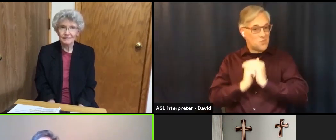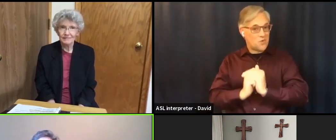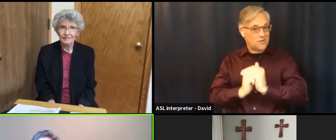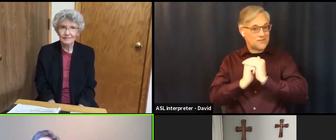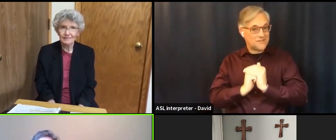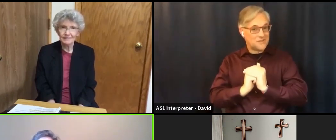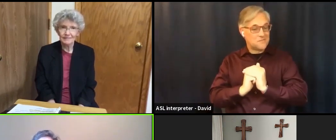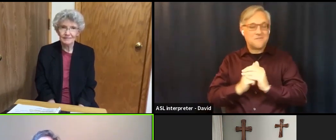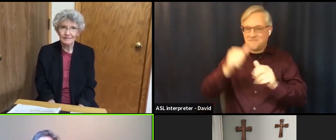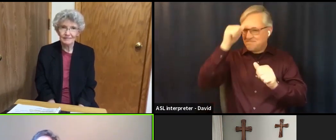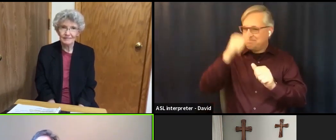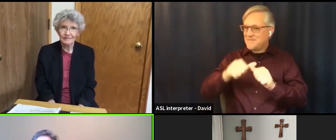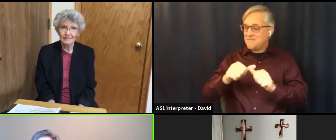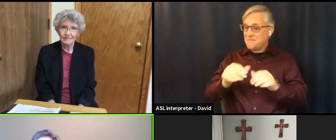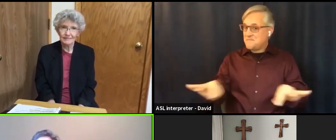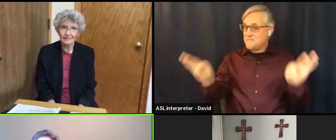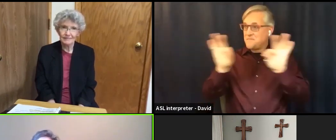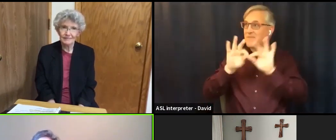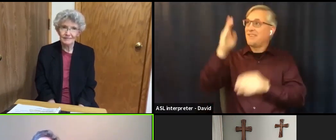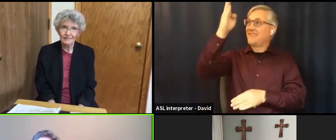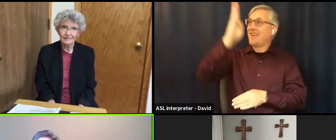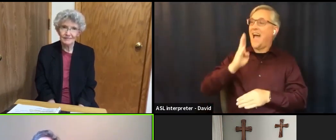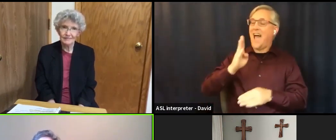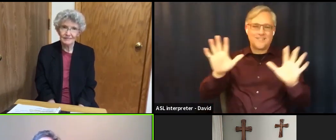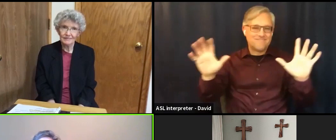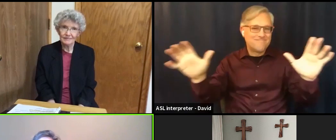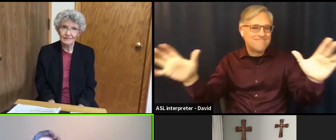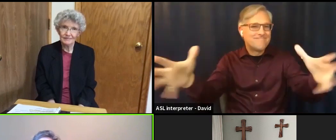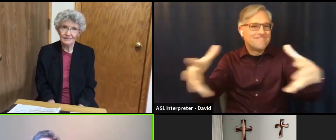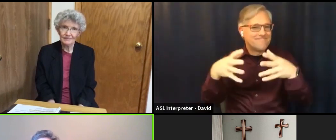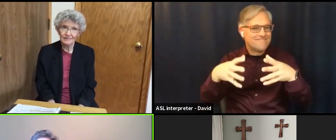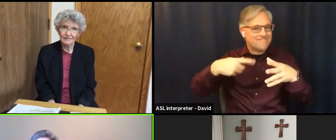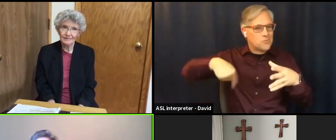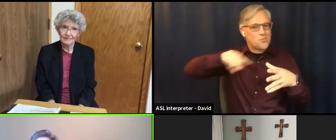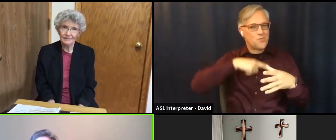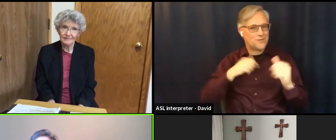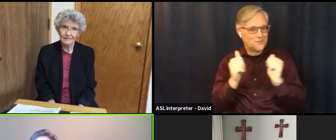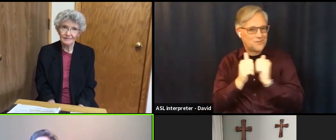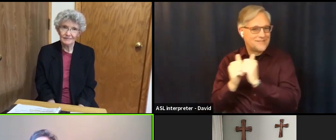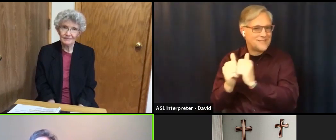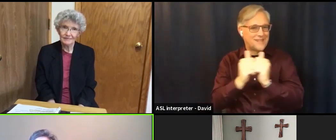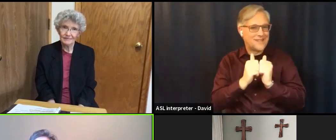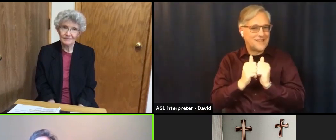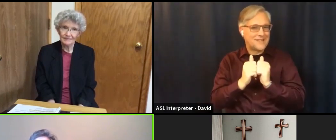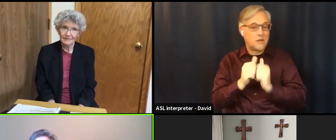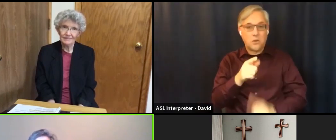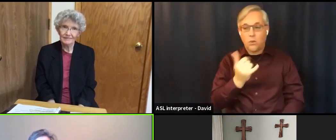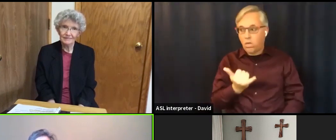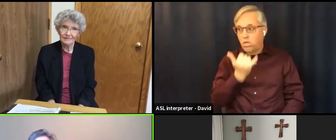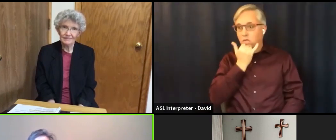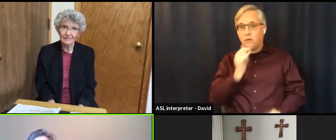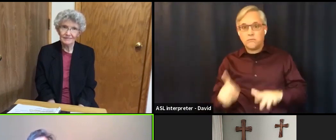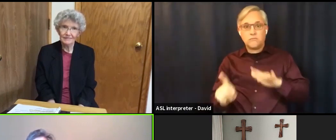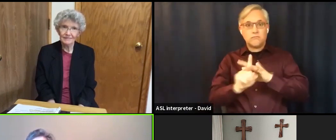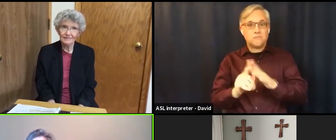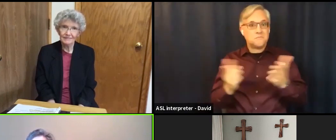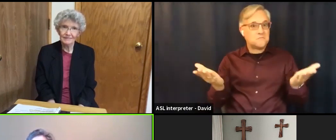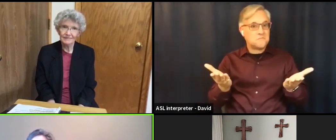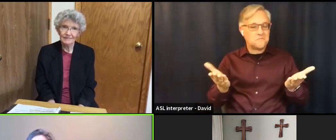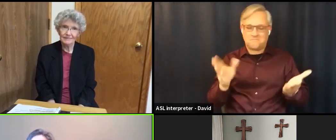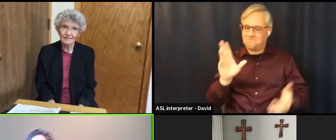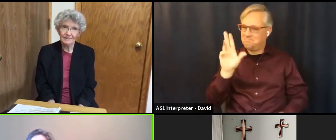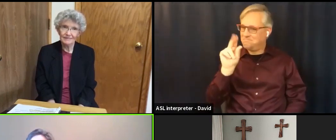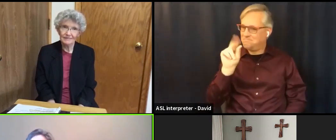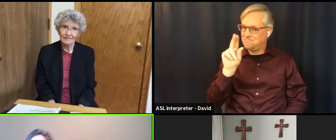us. It is not a mistake that we are here together in this space. It is not an